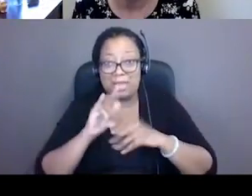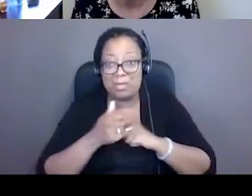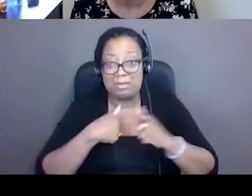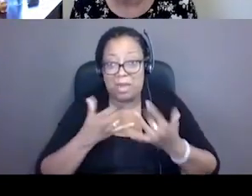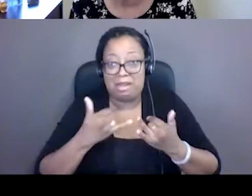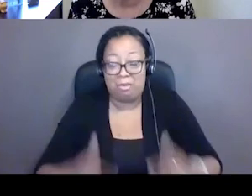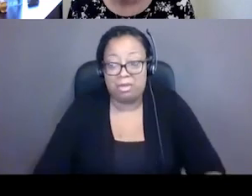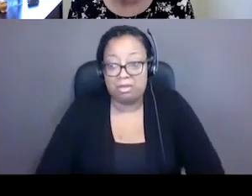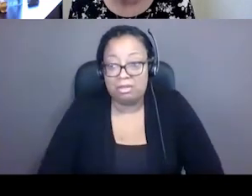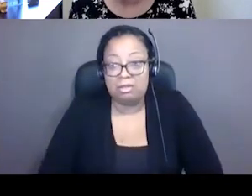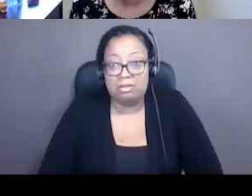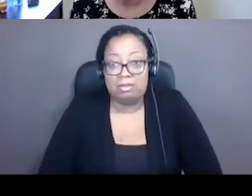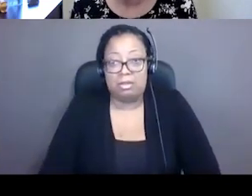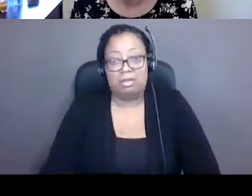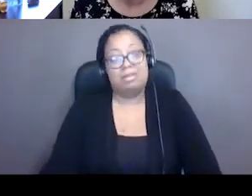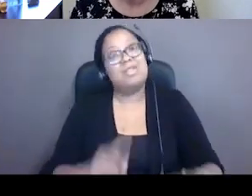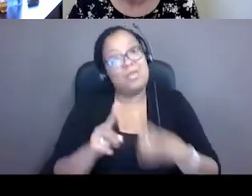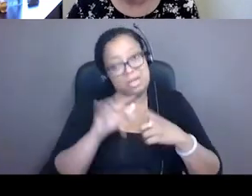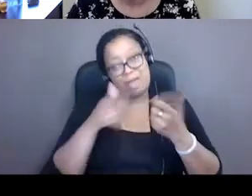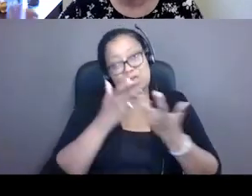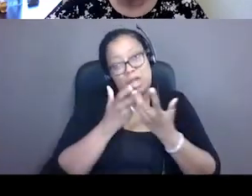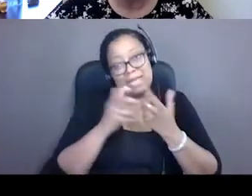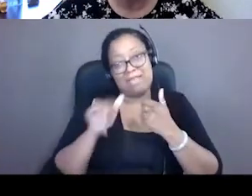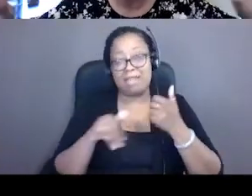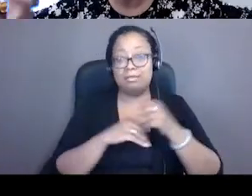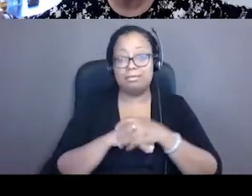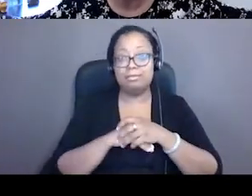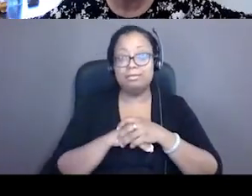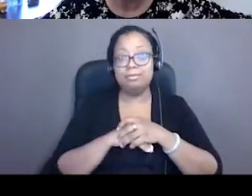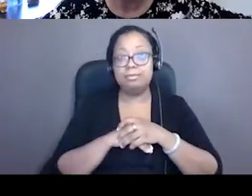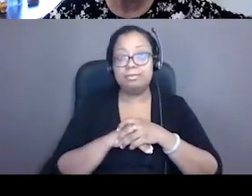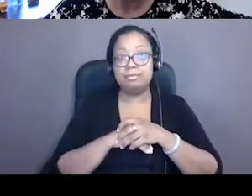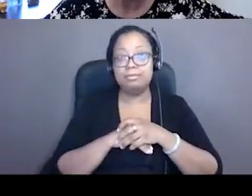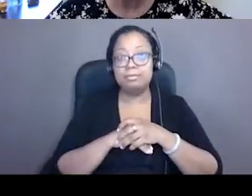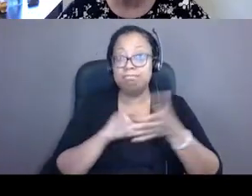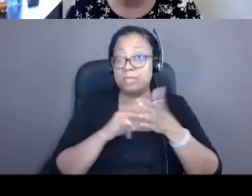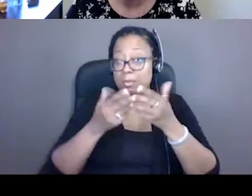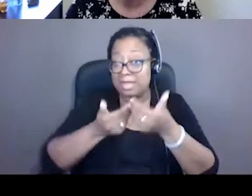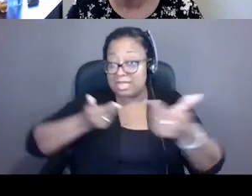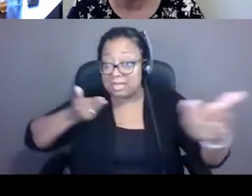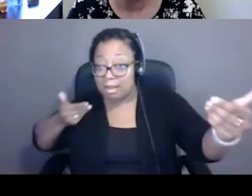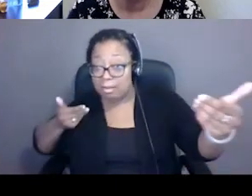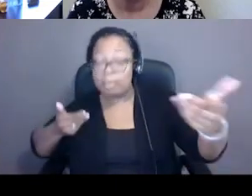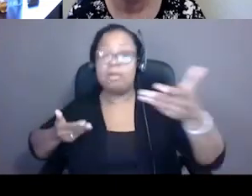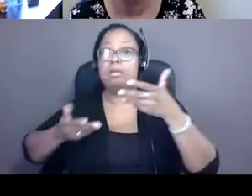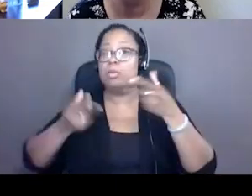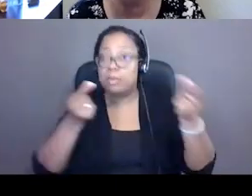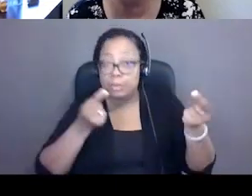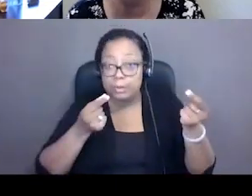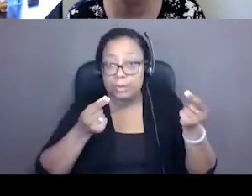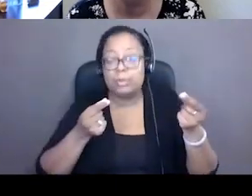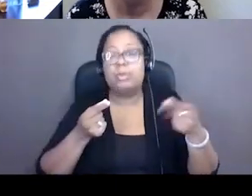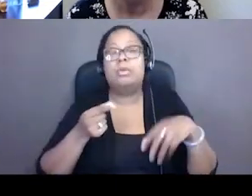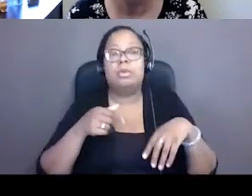right now." So we got to accommodate that. So do we put them, far apart from each other? Like, what do we do? So